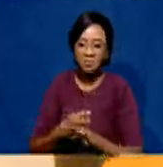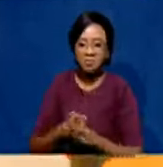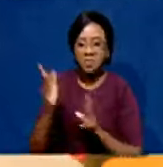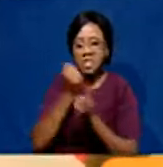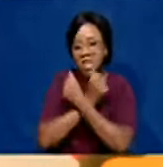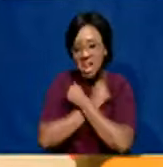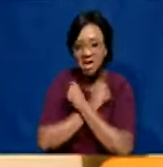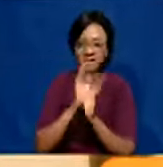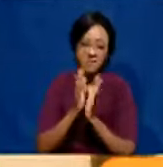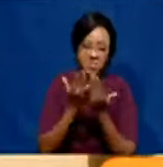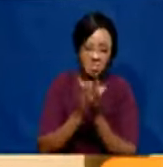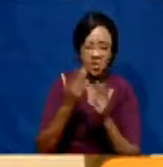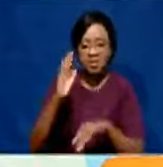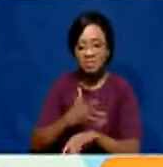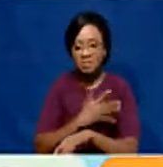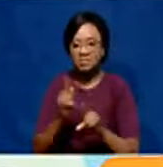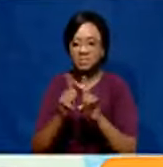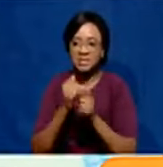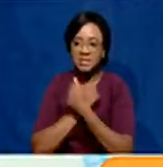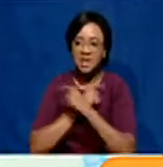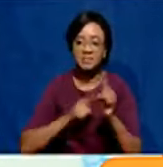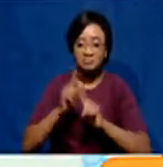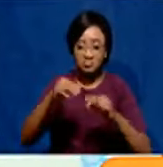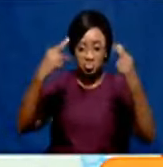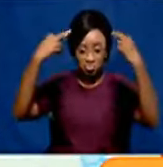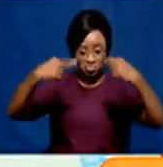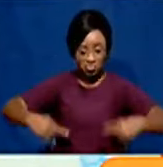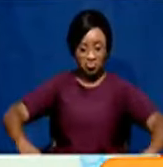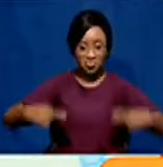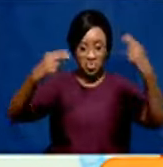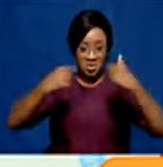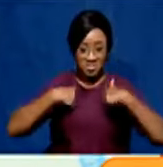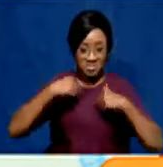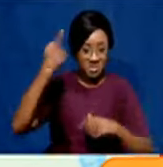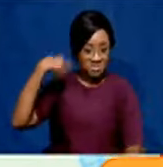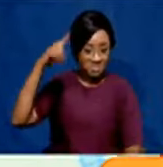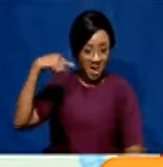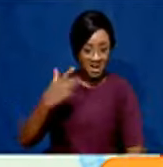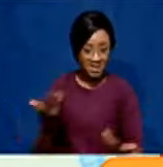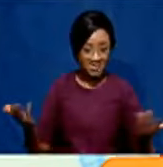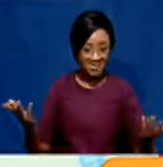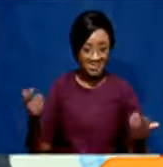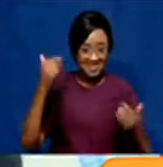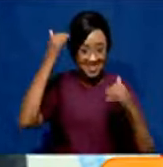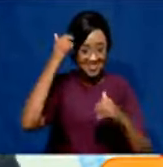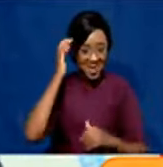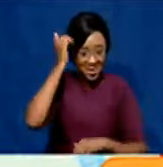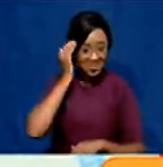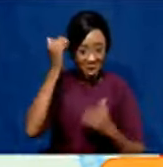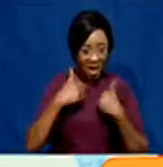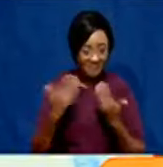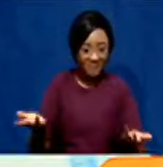for books, music and traveling. When you look at me, how do I look? Like a disturbed person.